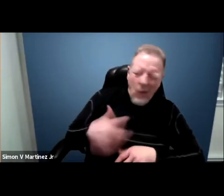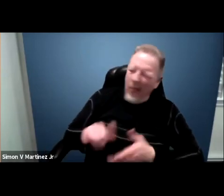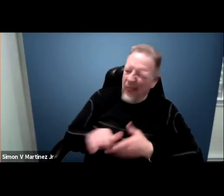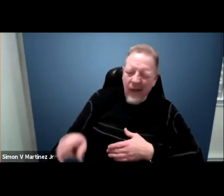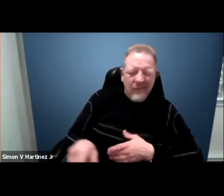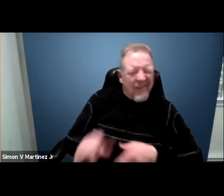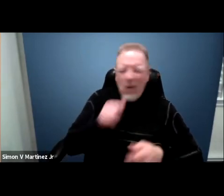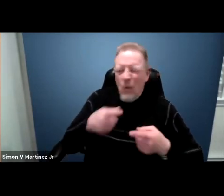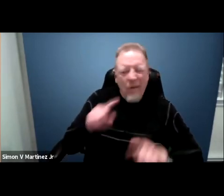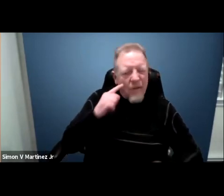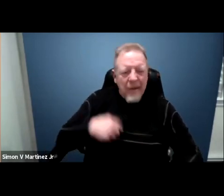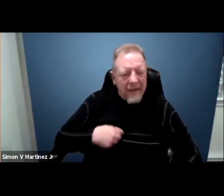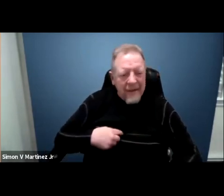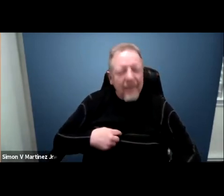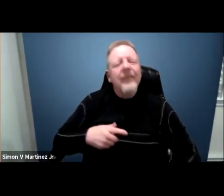won't work.